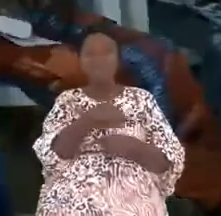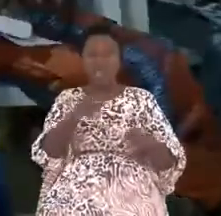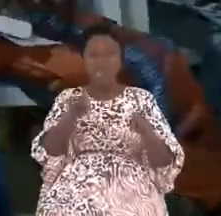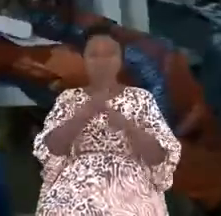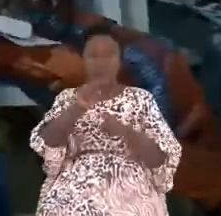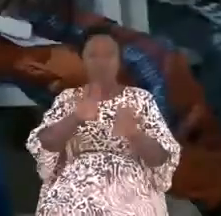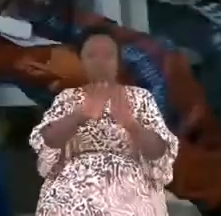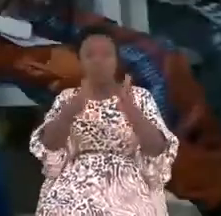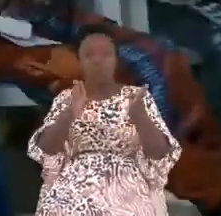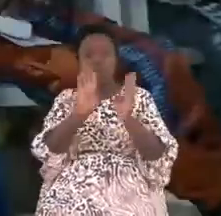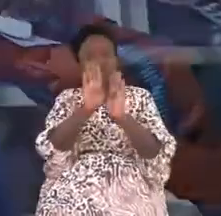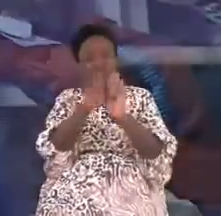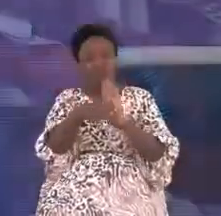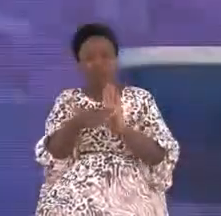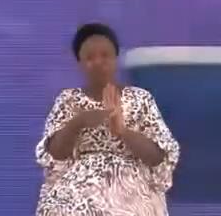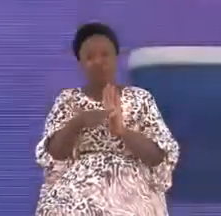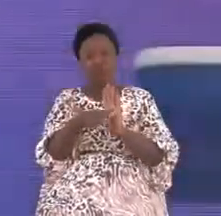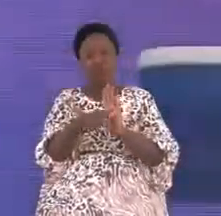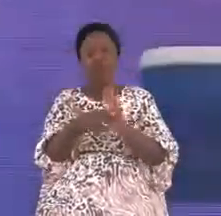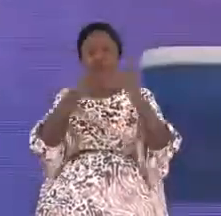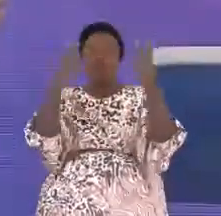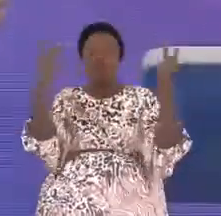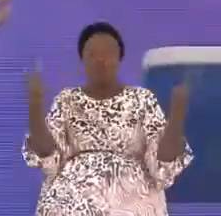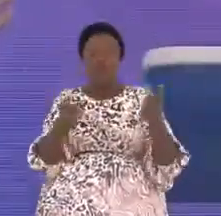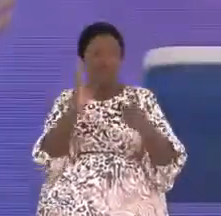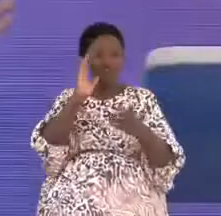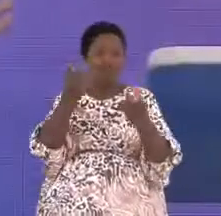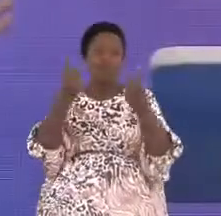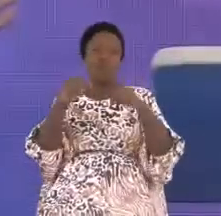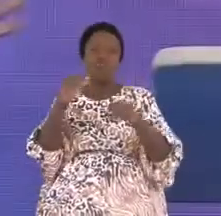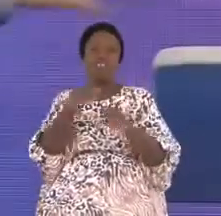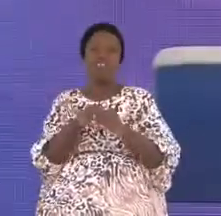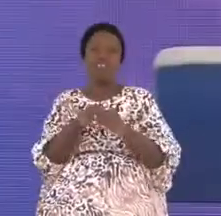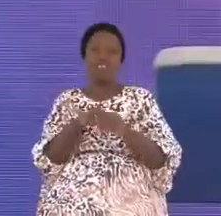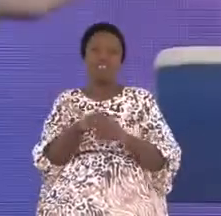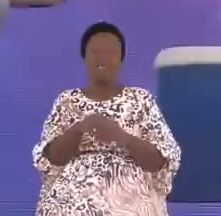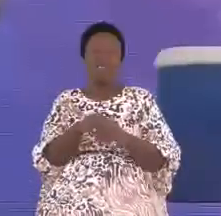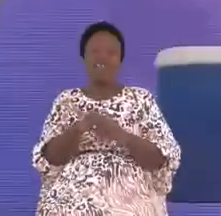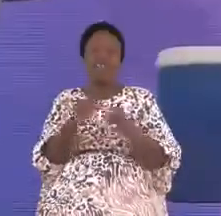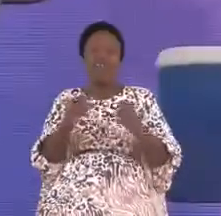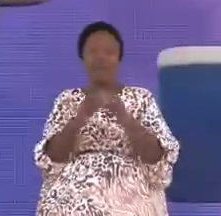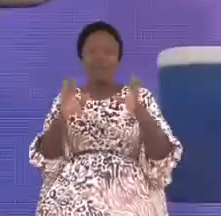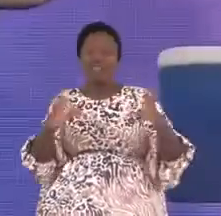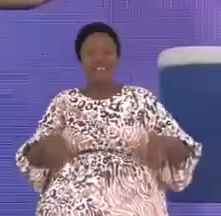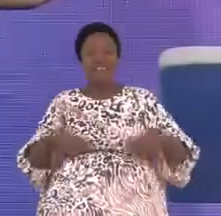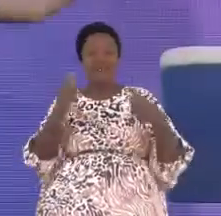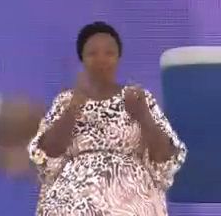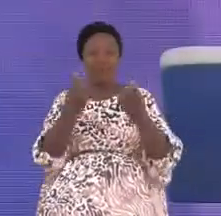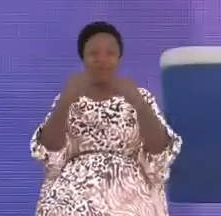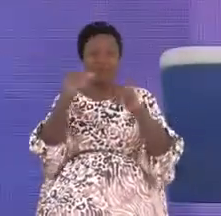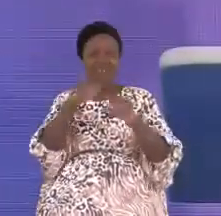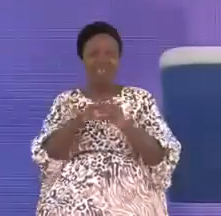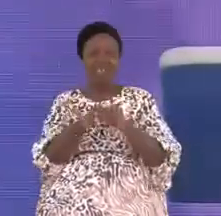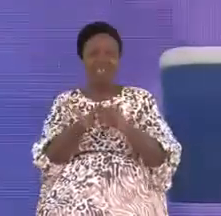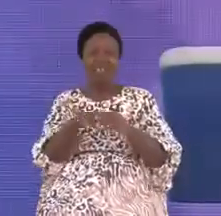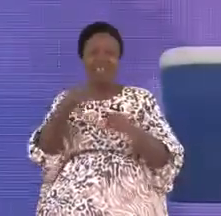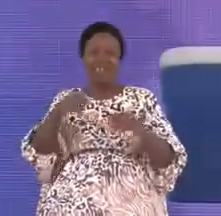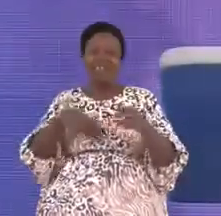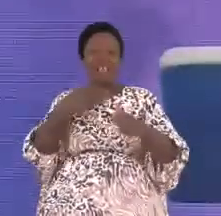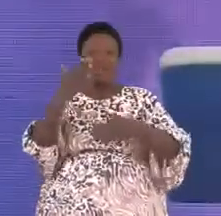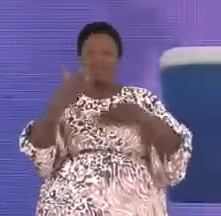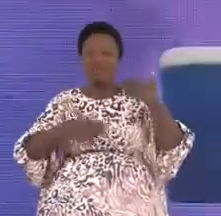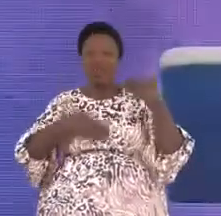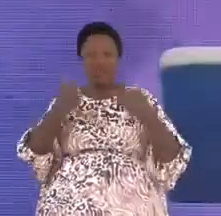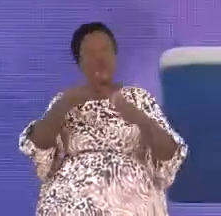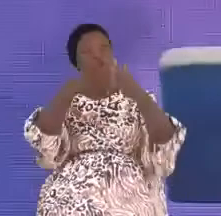the door victory will come in upon that life will come in the joy of